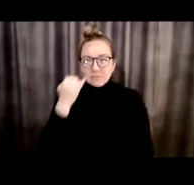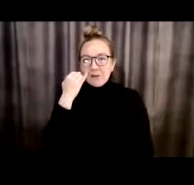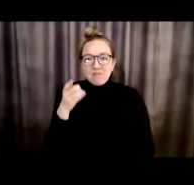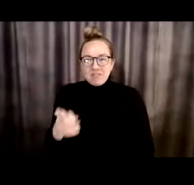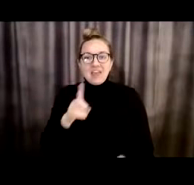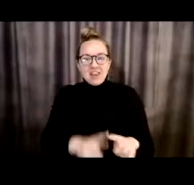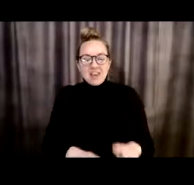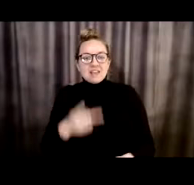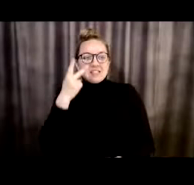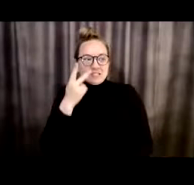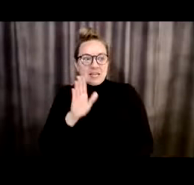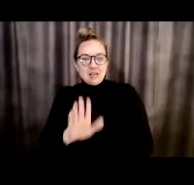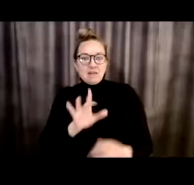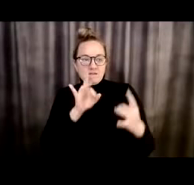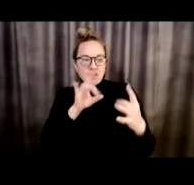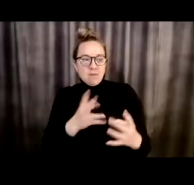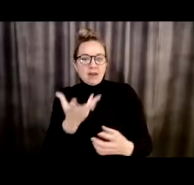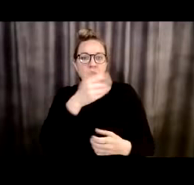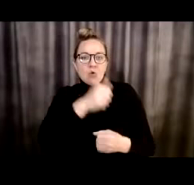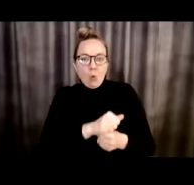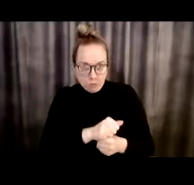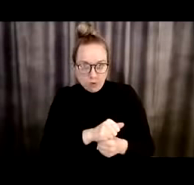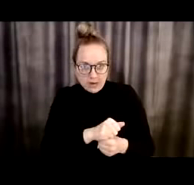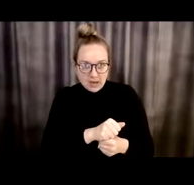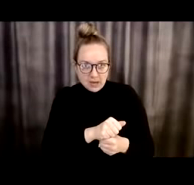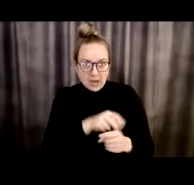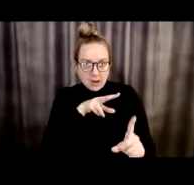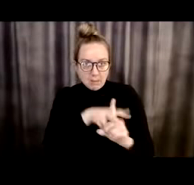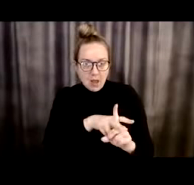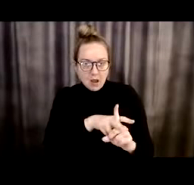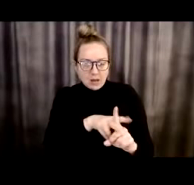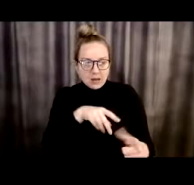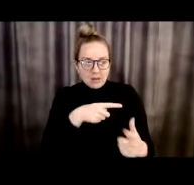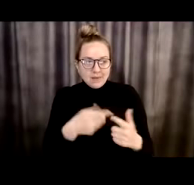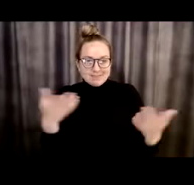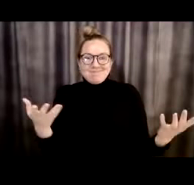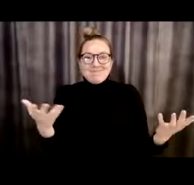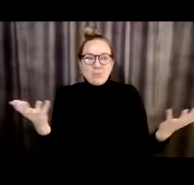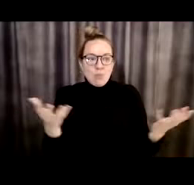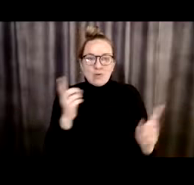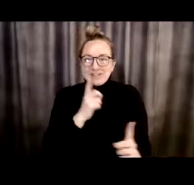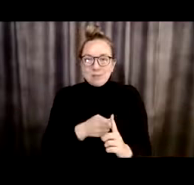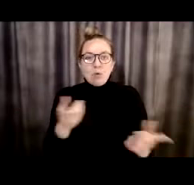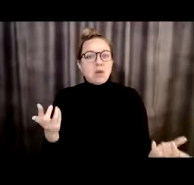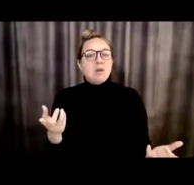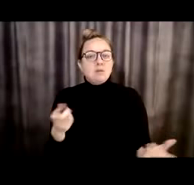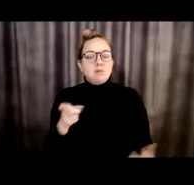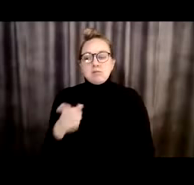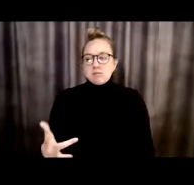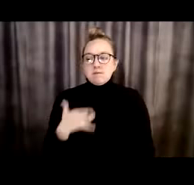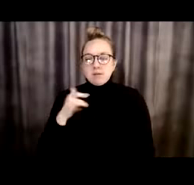was actually taken and then applied, then they're starting, they feel